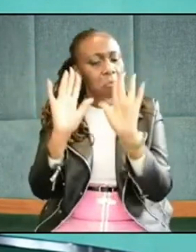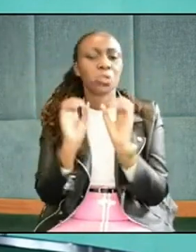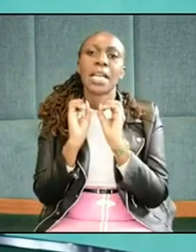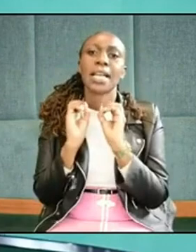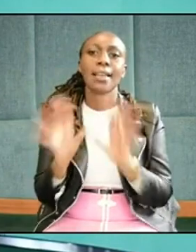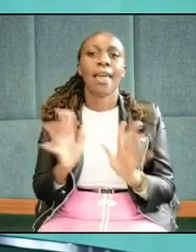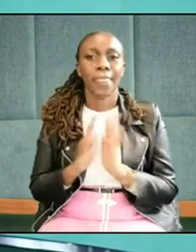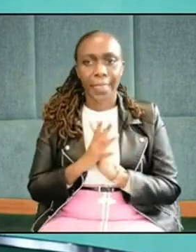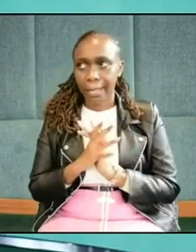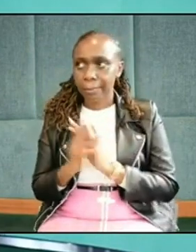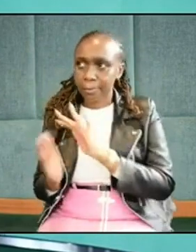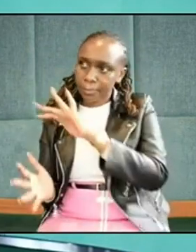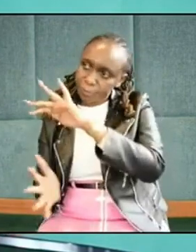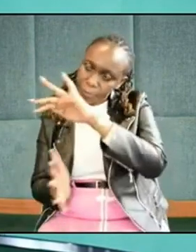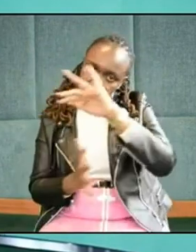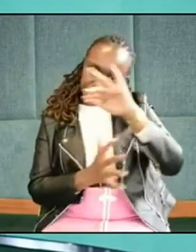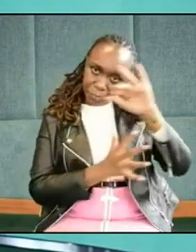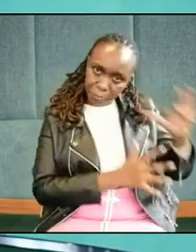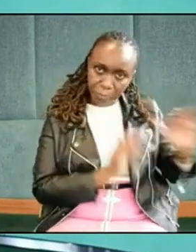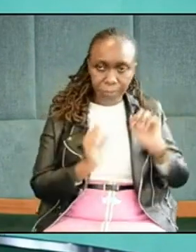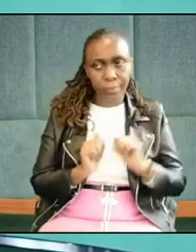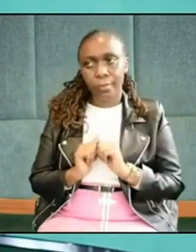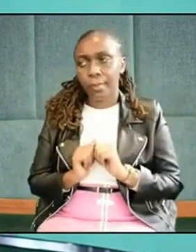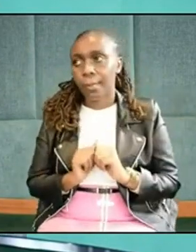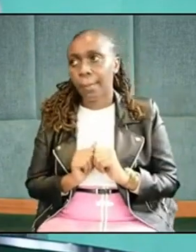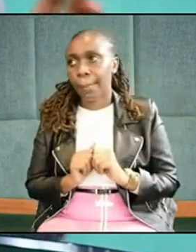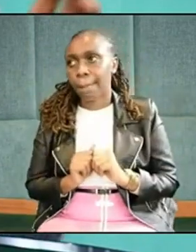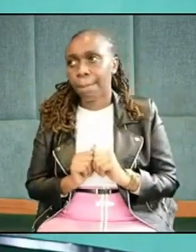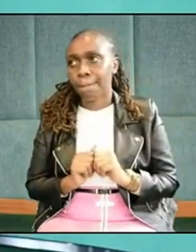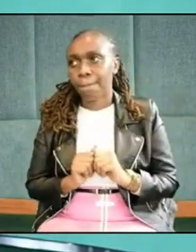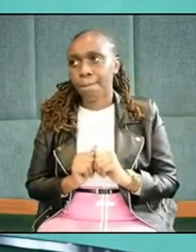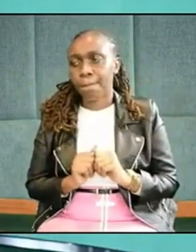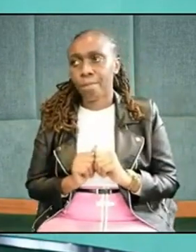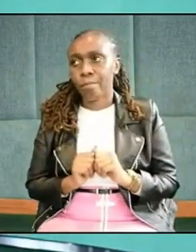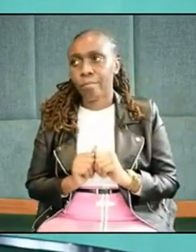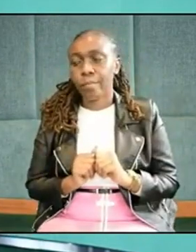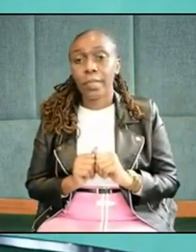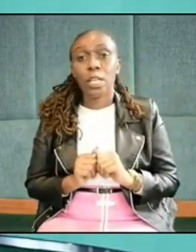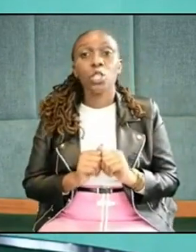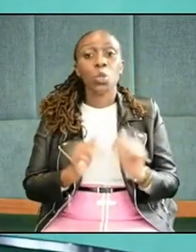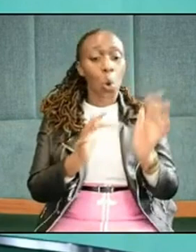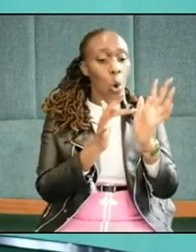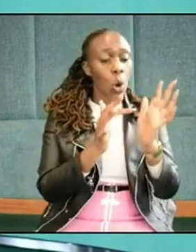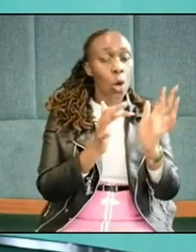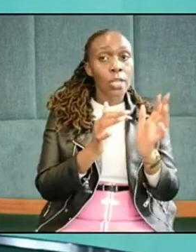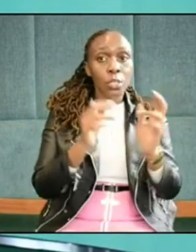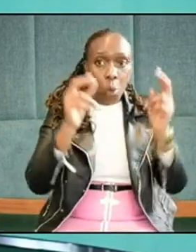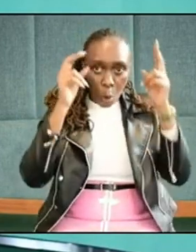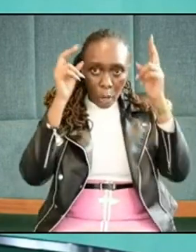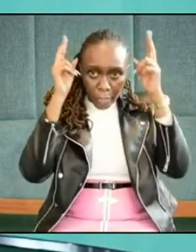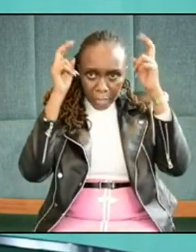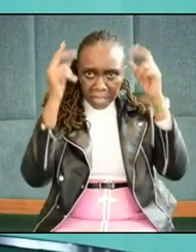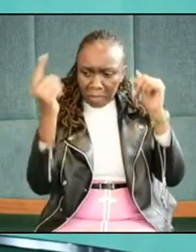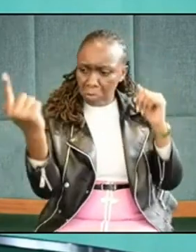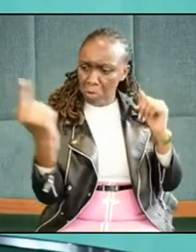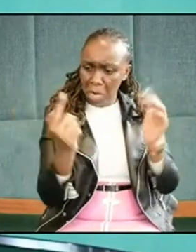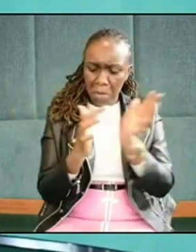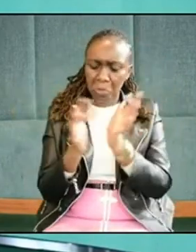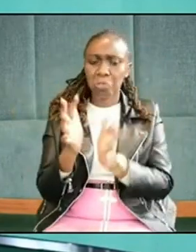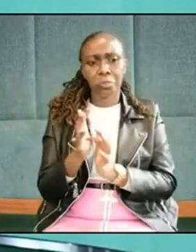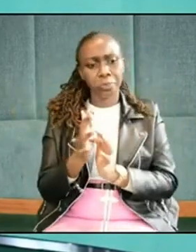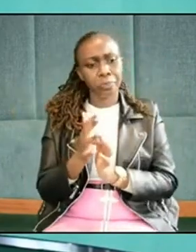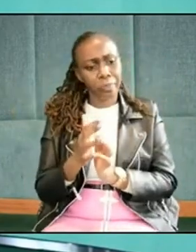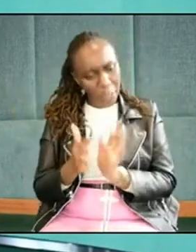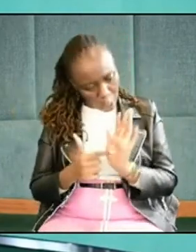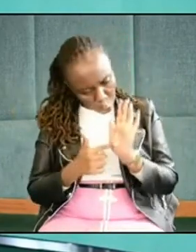Yeah, I was just talking about that and I was carried away. But it has to be said. So Christ, then the devil comes and says, prove it that